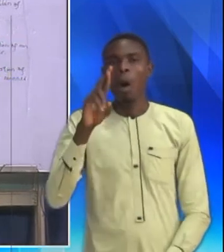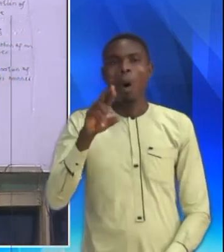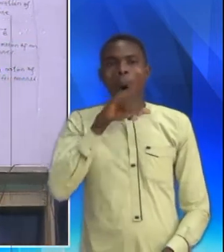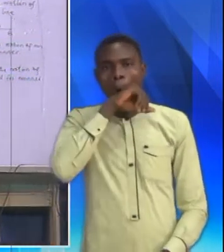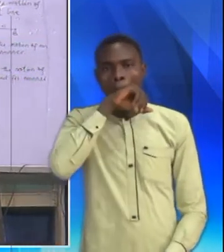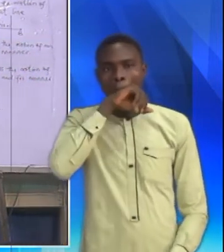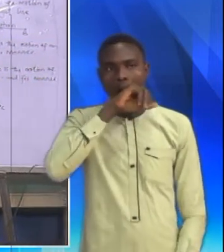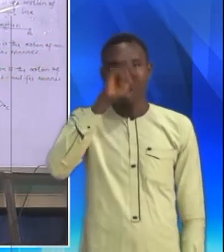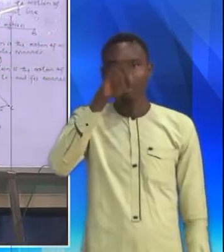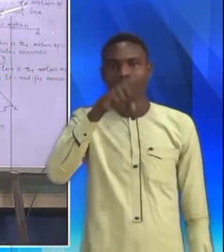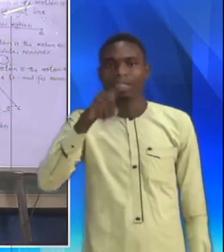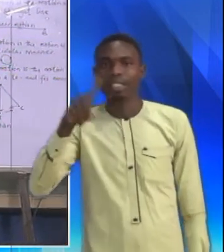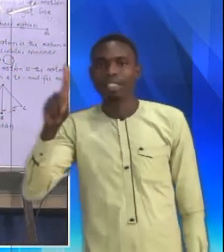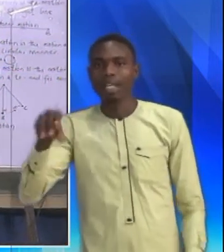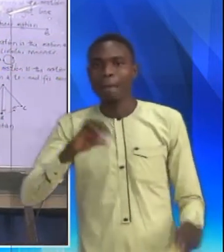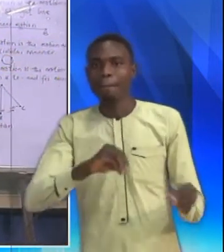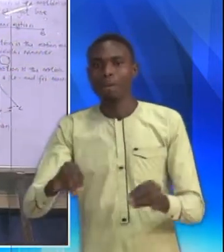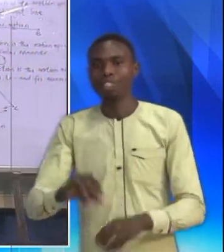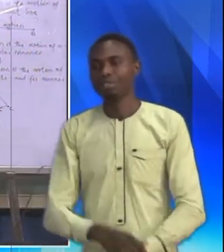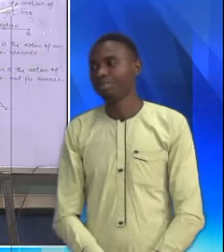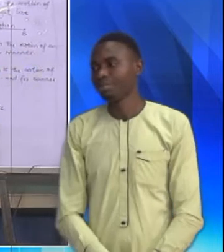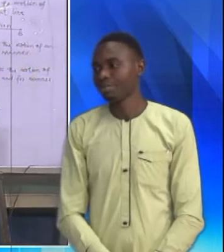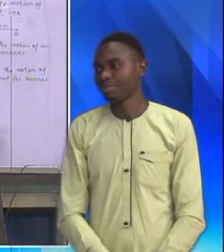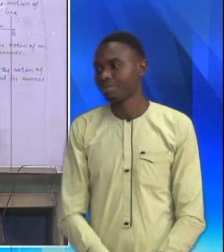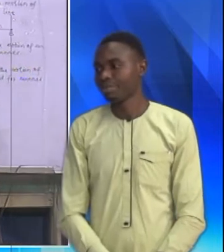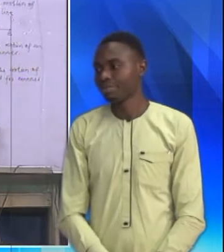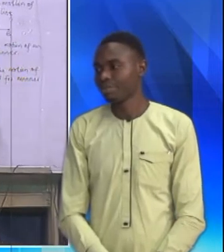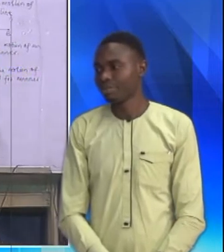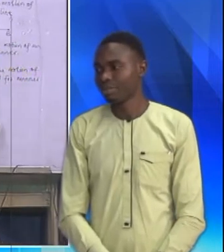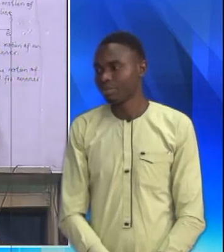The random motion is also called zigzag motion.